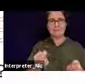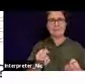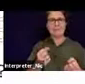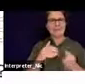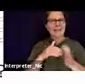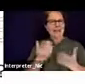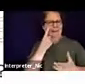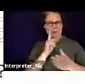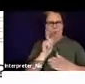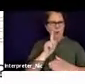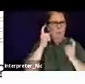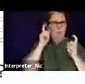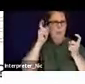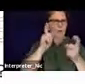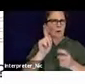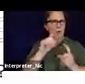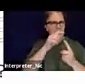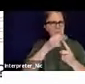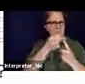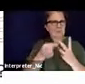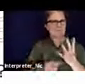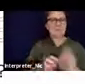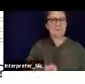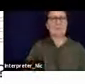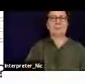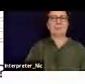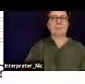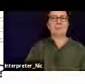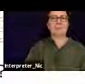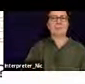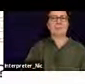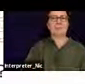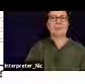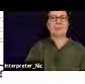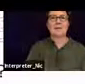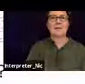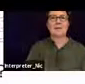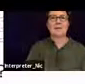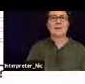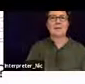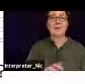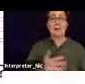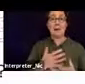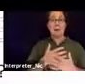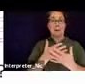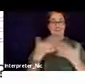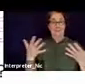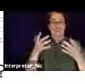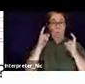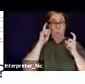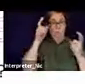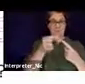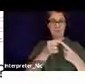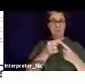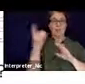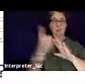concerns are. Well, not surprisingly, one of the biggest concerns was this fear of discrimination. As I said,